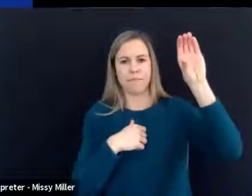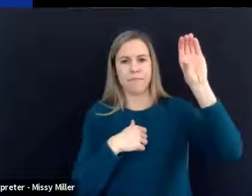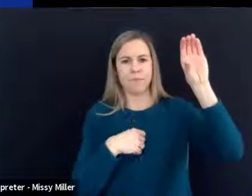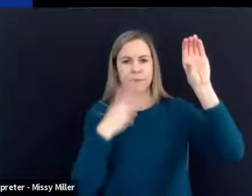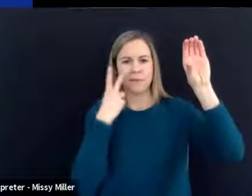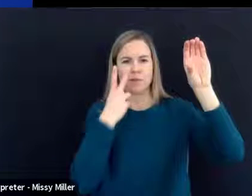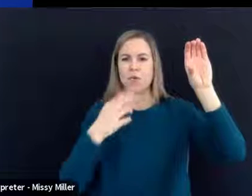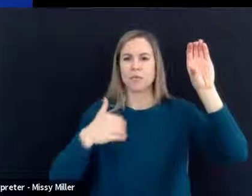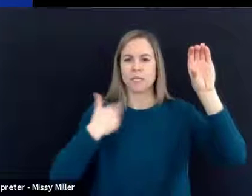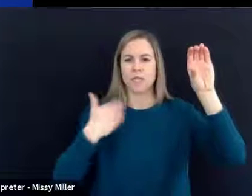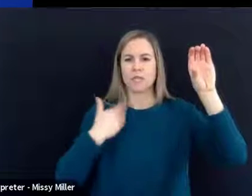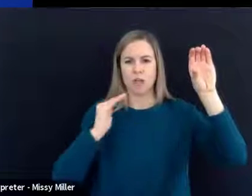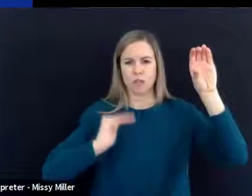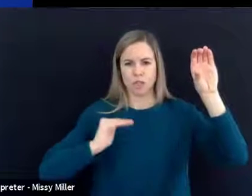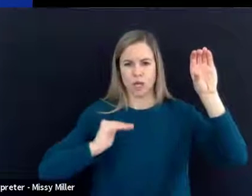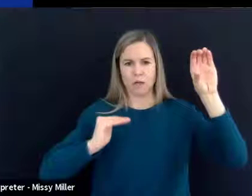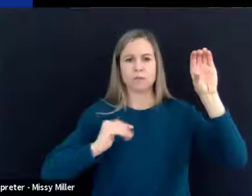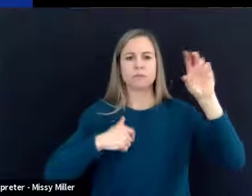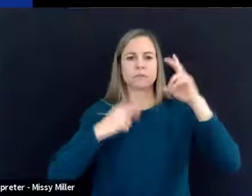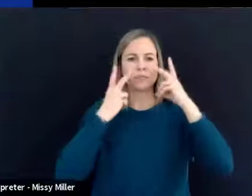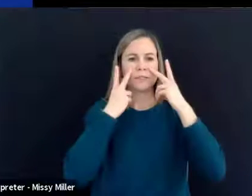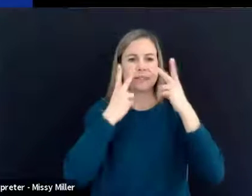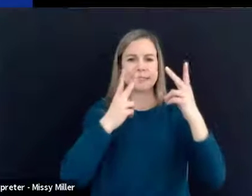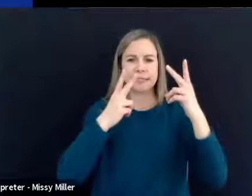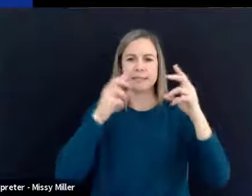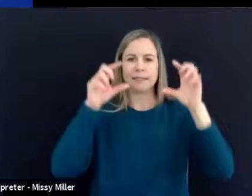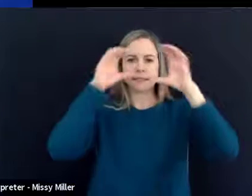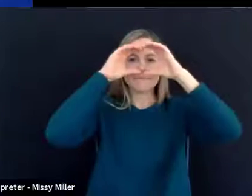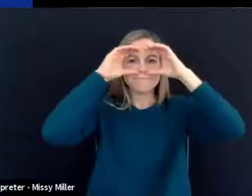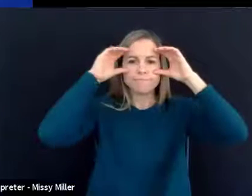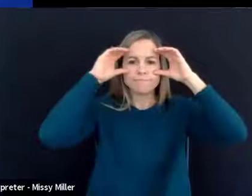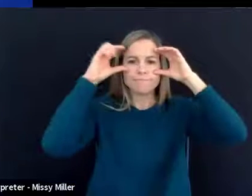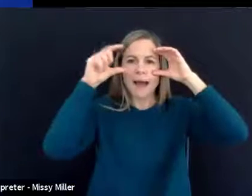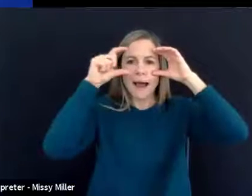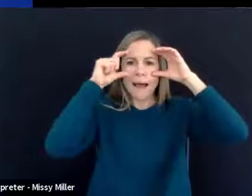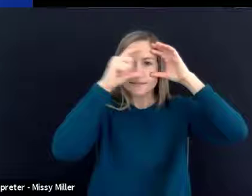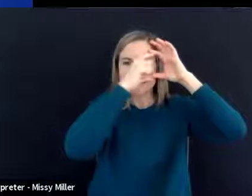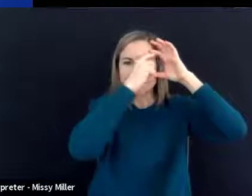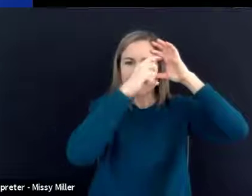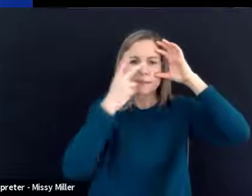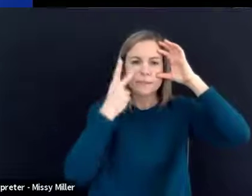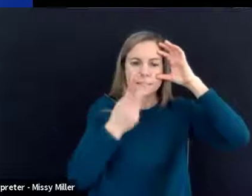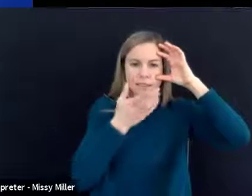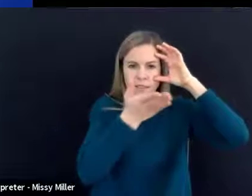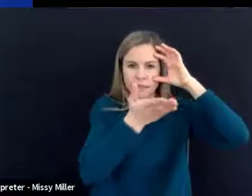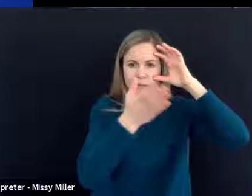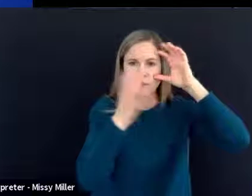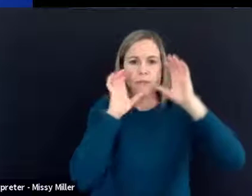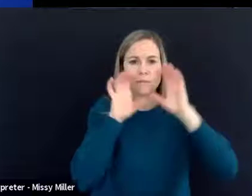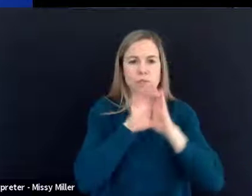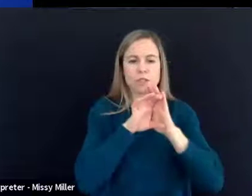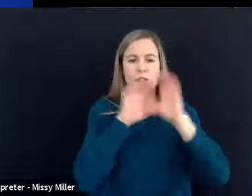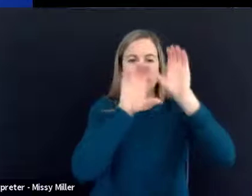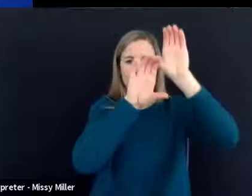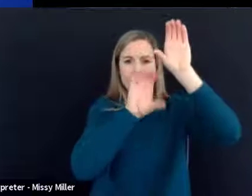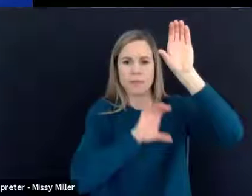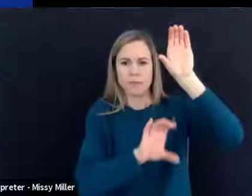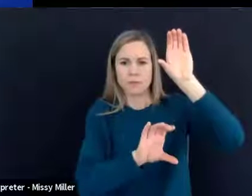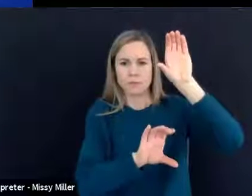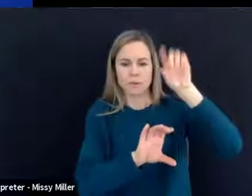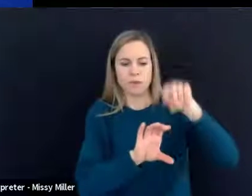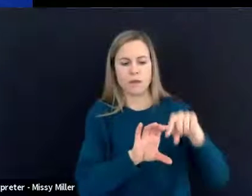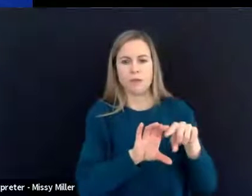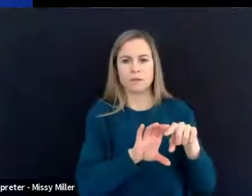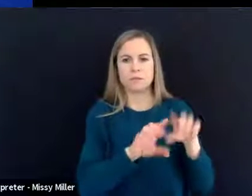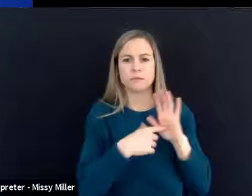a young child, and you can see a really close picture up of their eyes. And then the second image that's below it